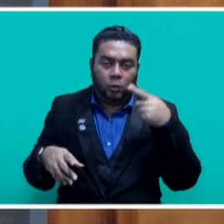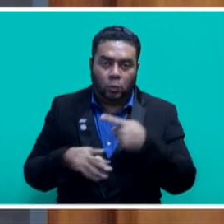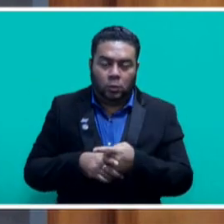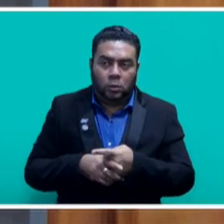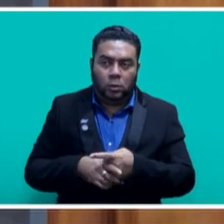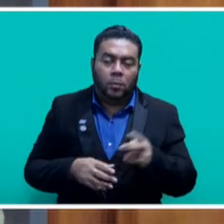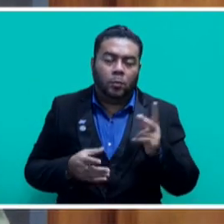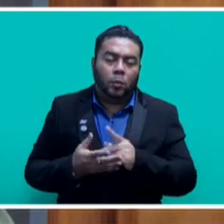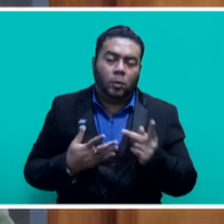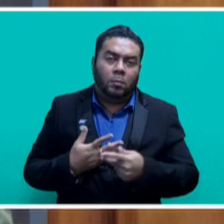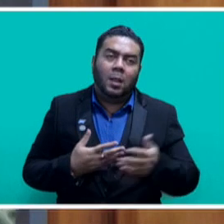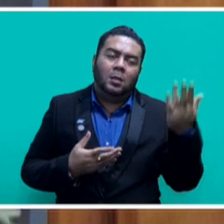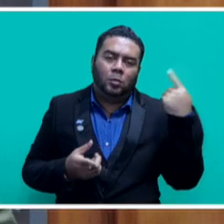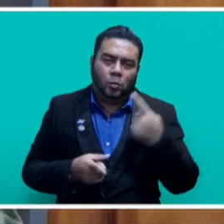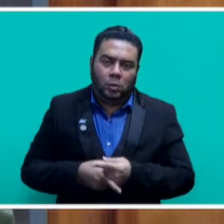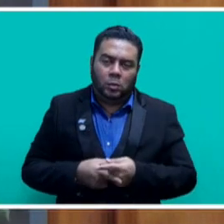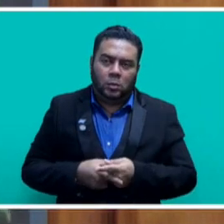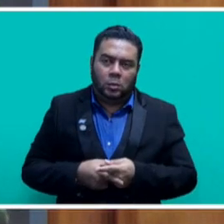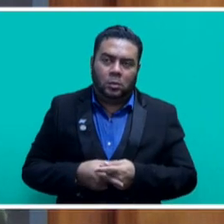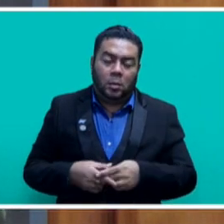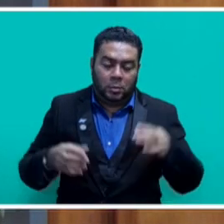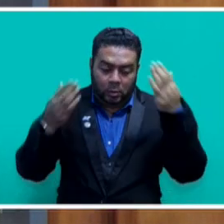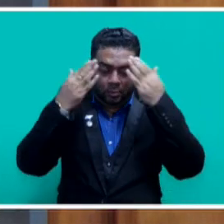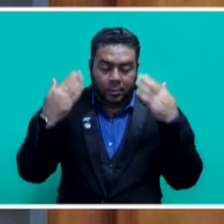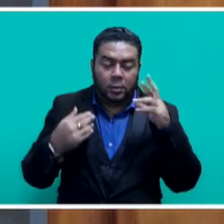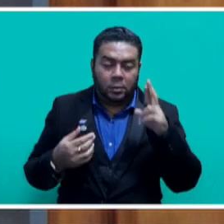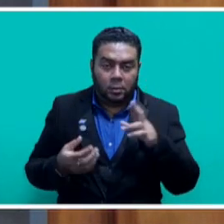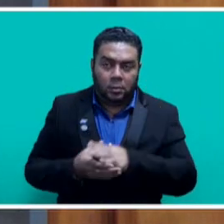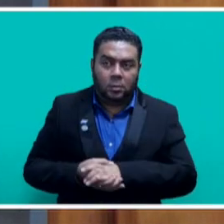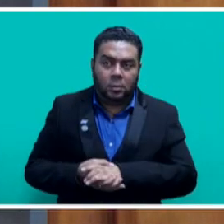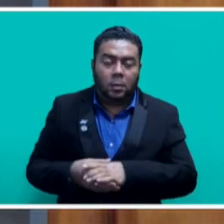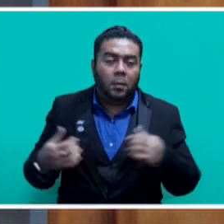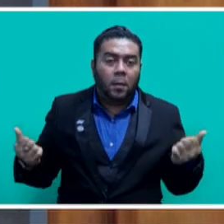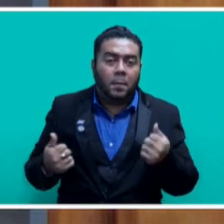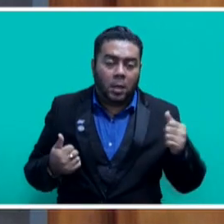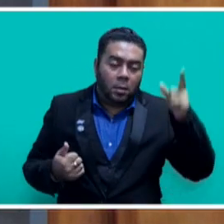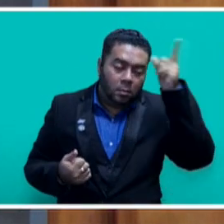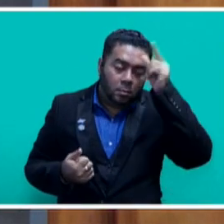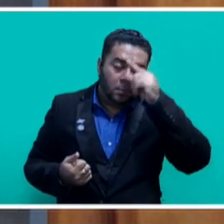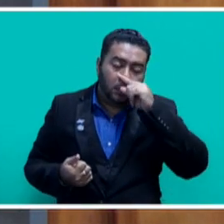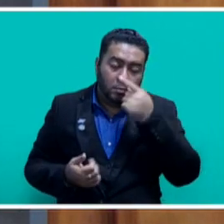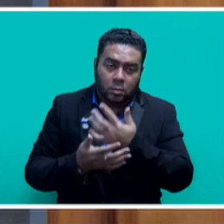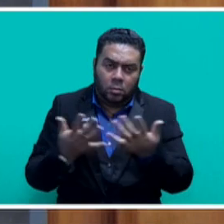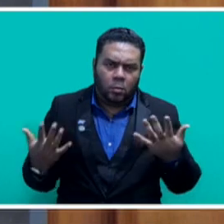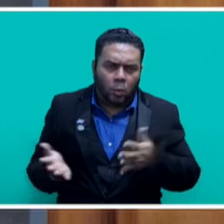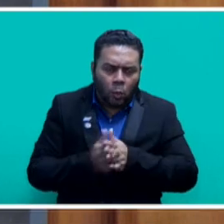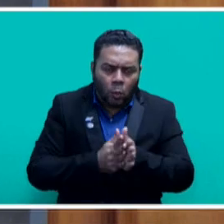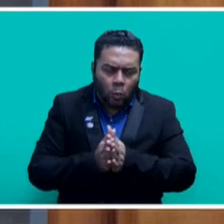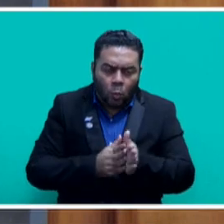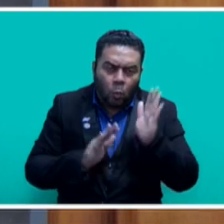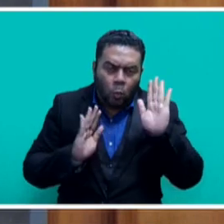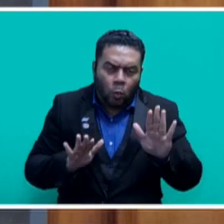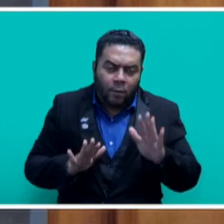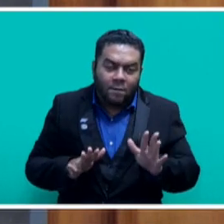program last week. Mr. Speaker, sir, many Fijians eagerly waited for the new